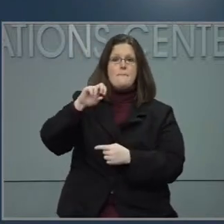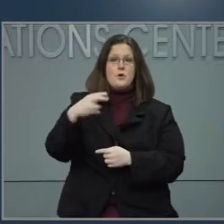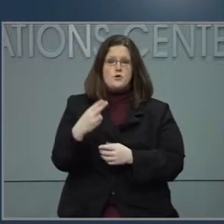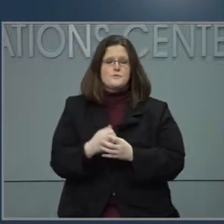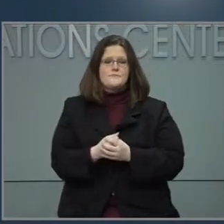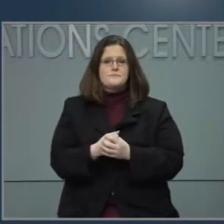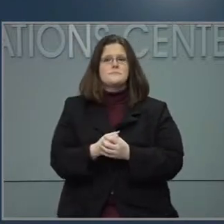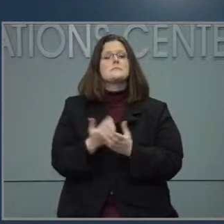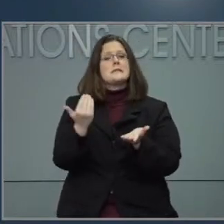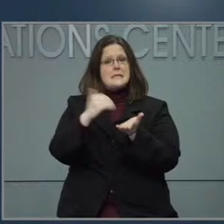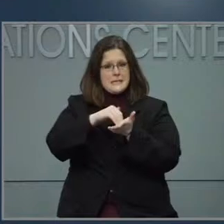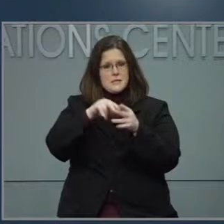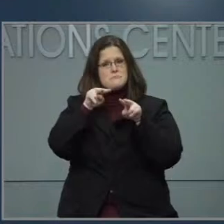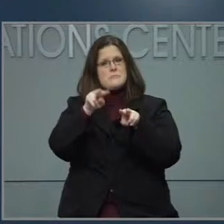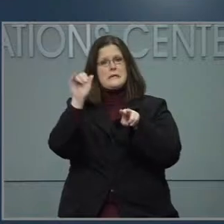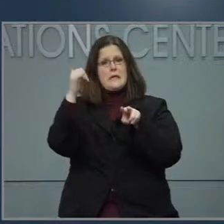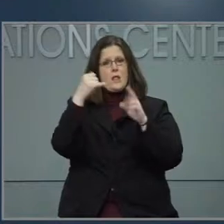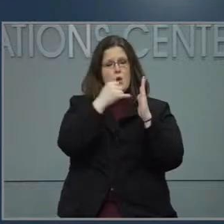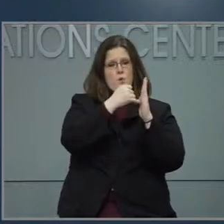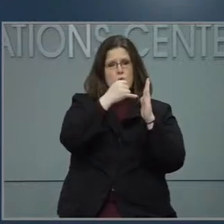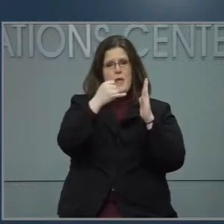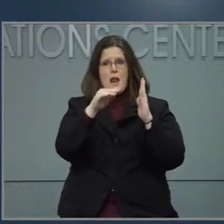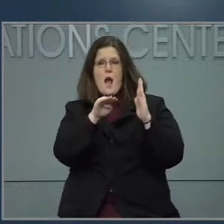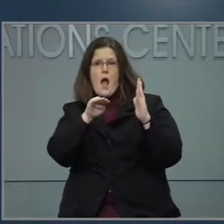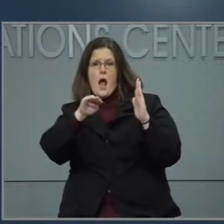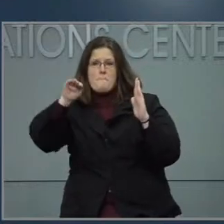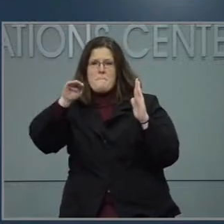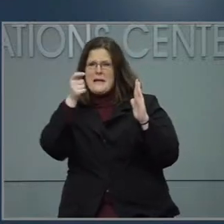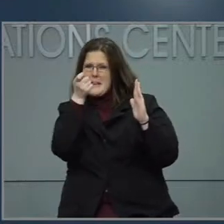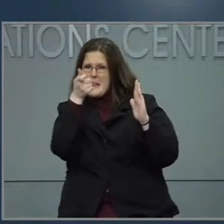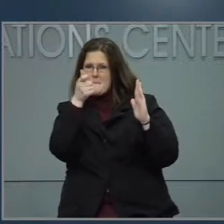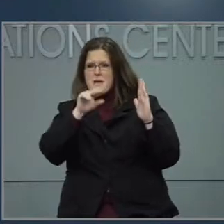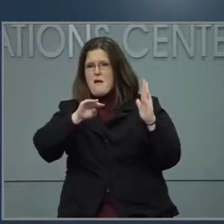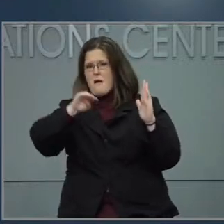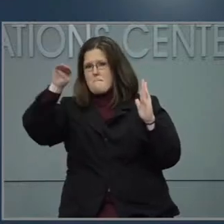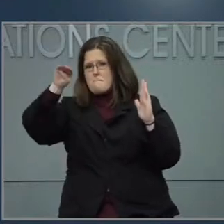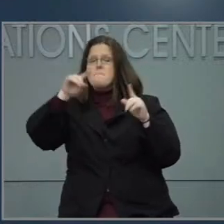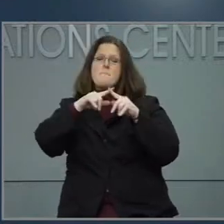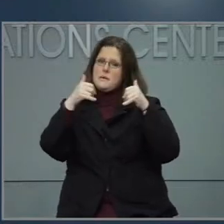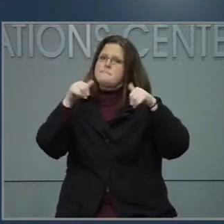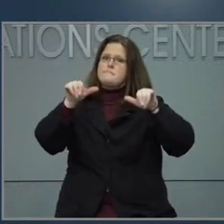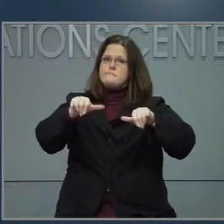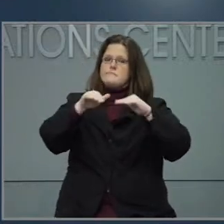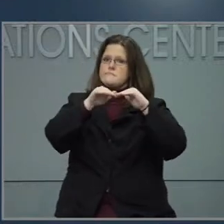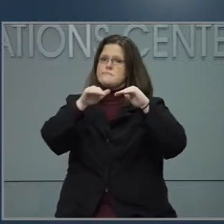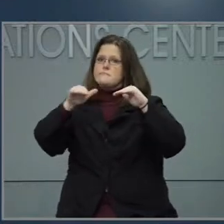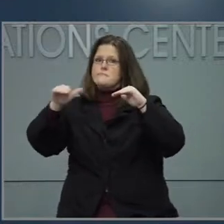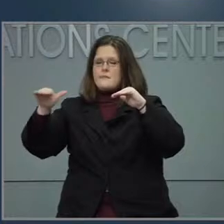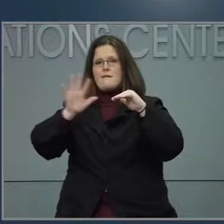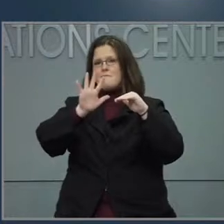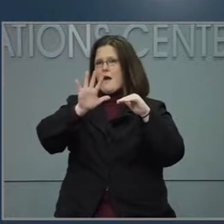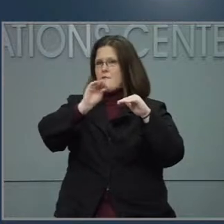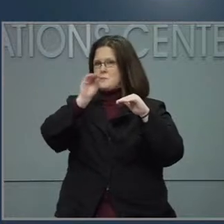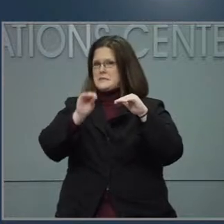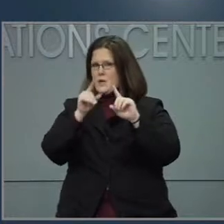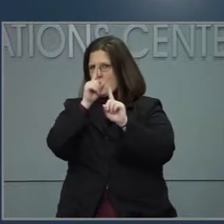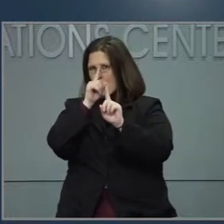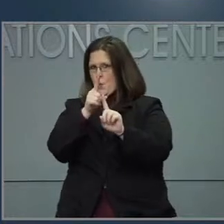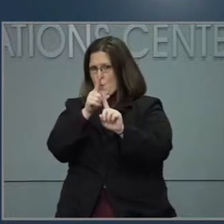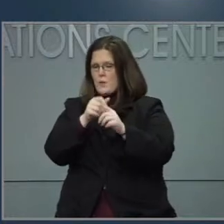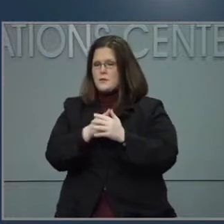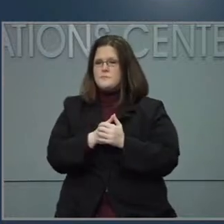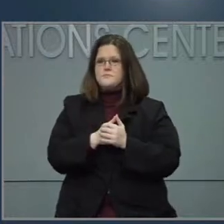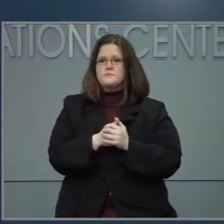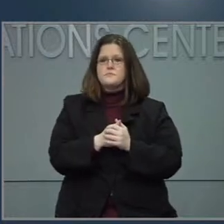positive tests has ticked up just slightly, but really holding steady and averaging around our goal of 5%. I will note that